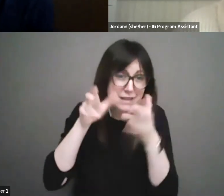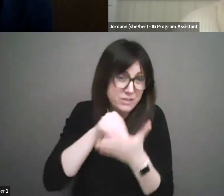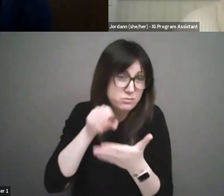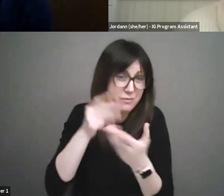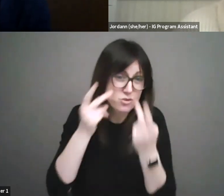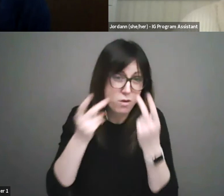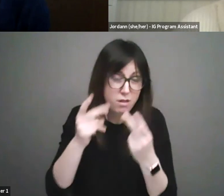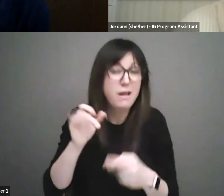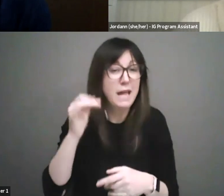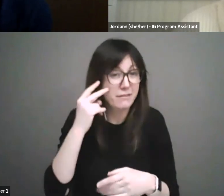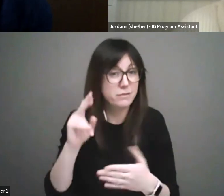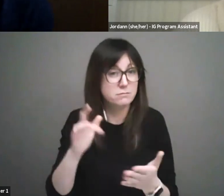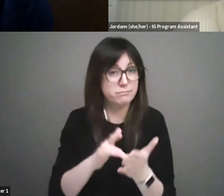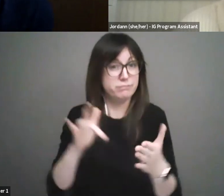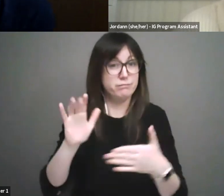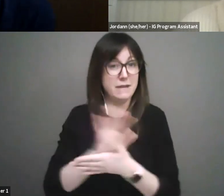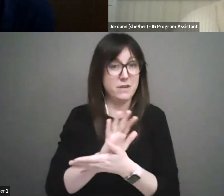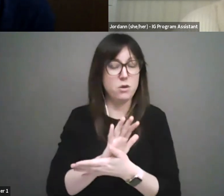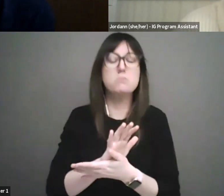definitely do. Yeah.